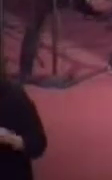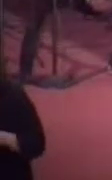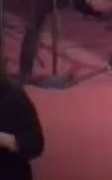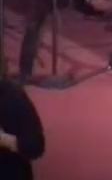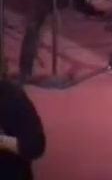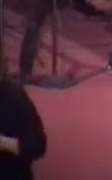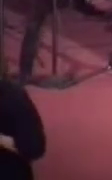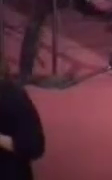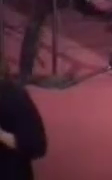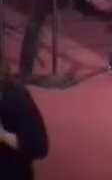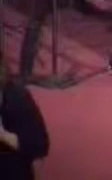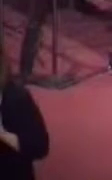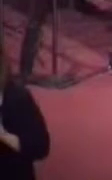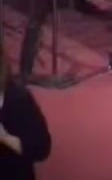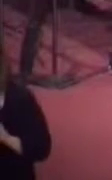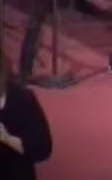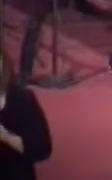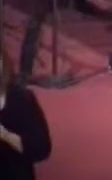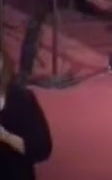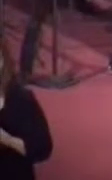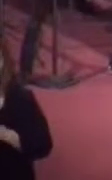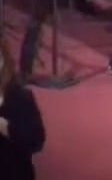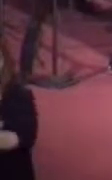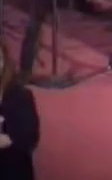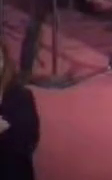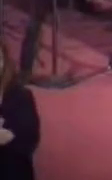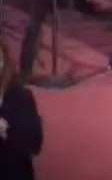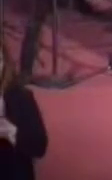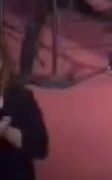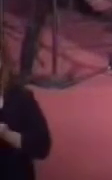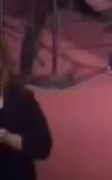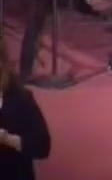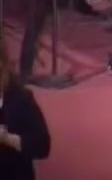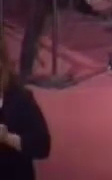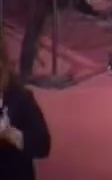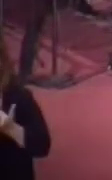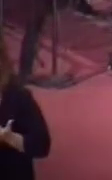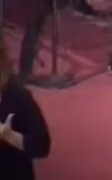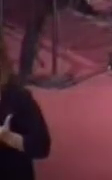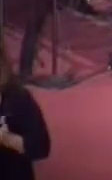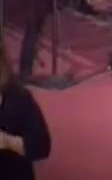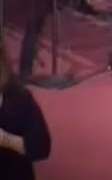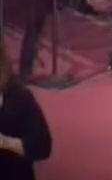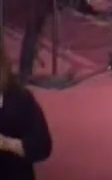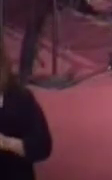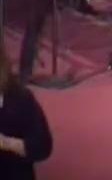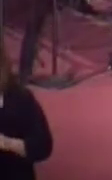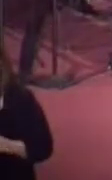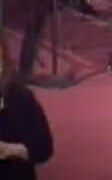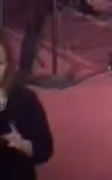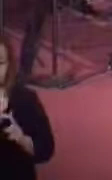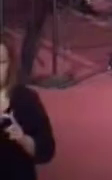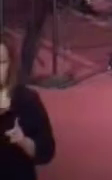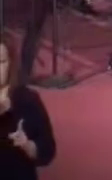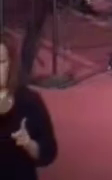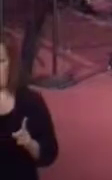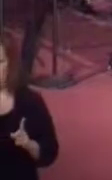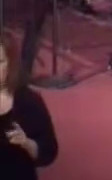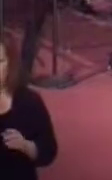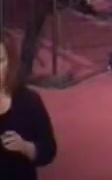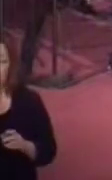country, in our communities, in our universities today. How about politics? This is what Daniel went through. Slander,